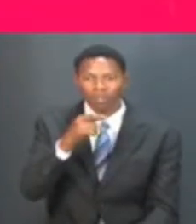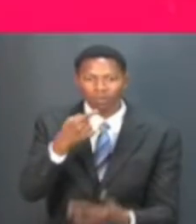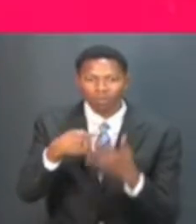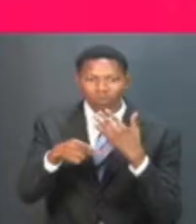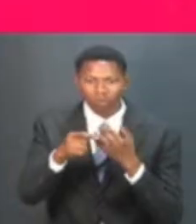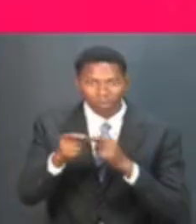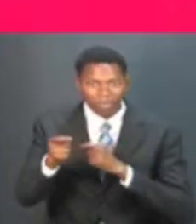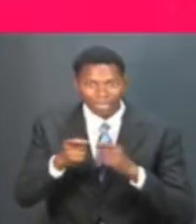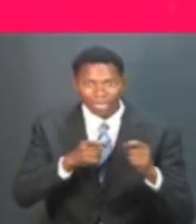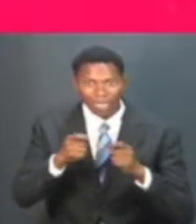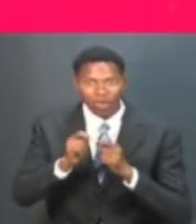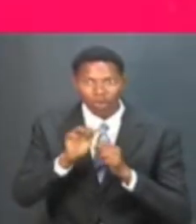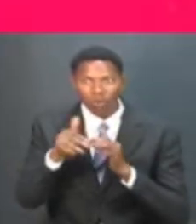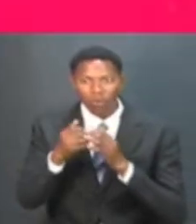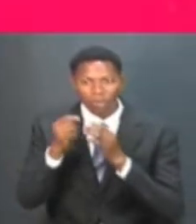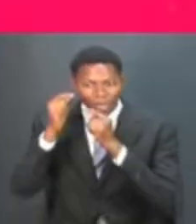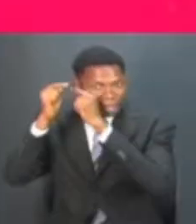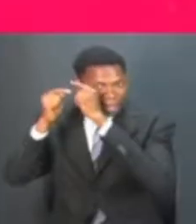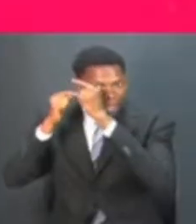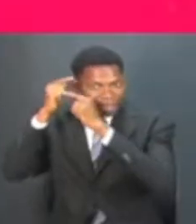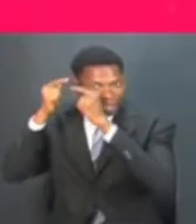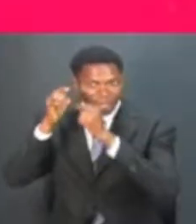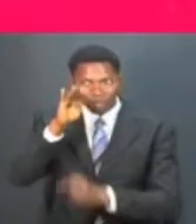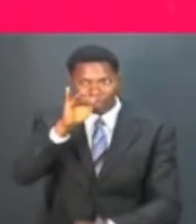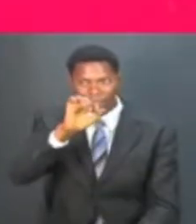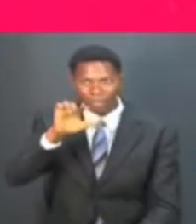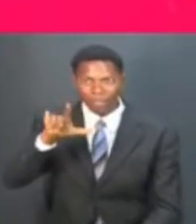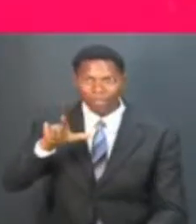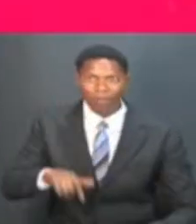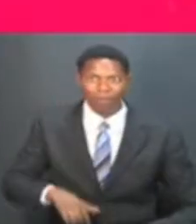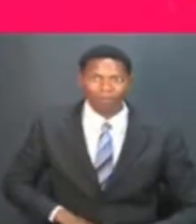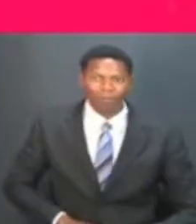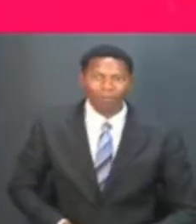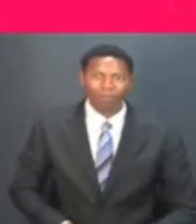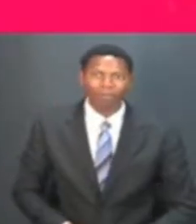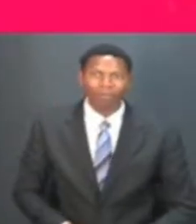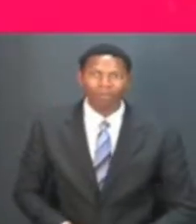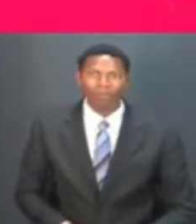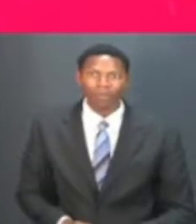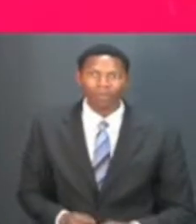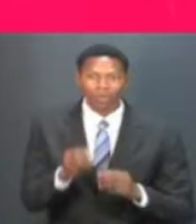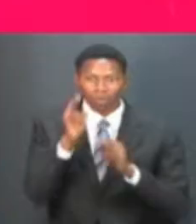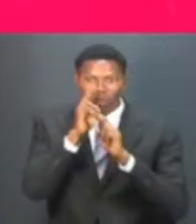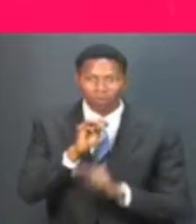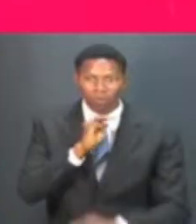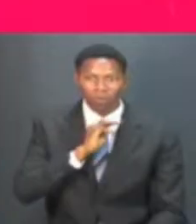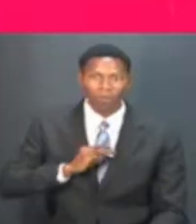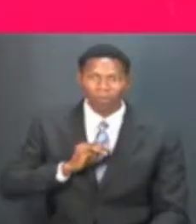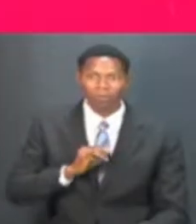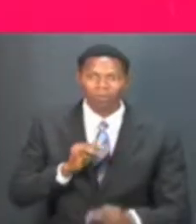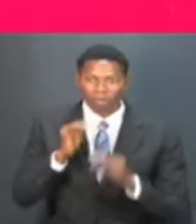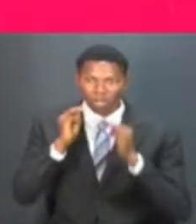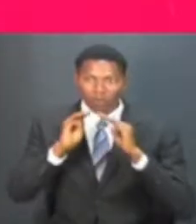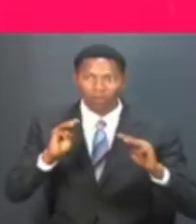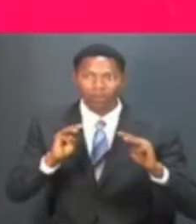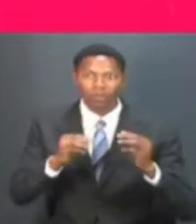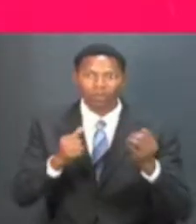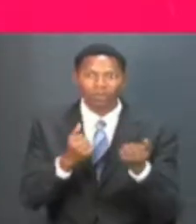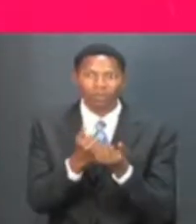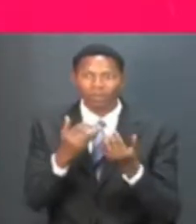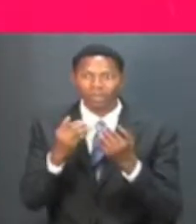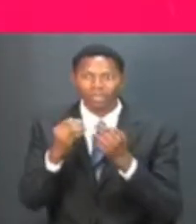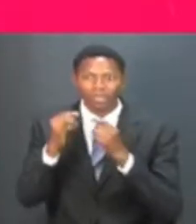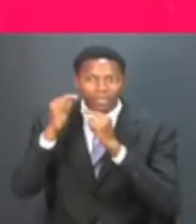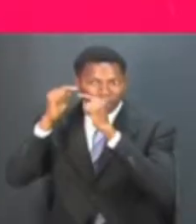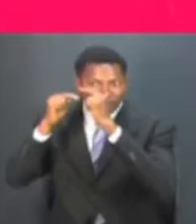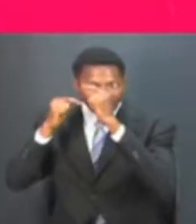consideration of the bill. Honourable members, motion for adjournment moved and seconded. It is for the consideration